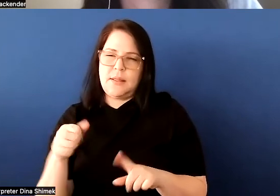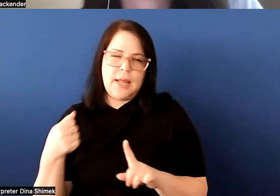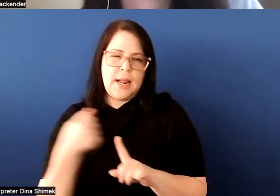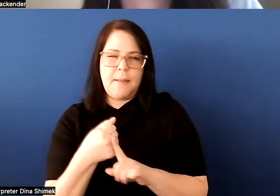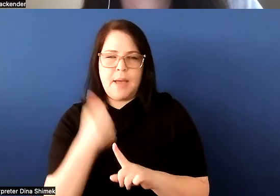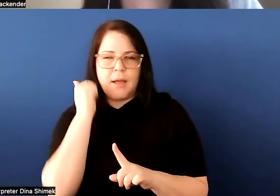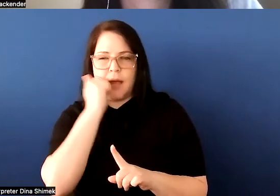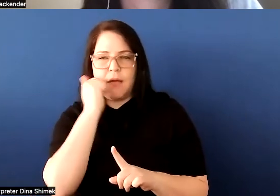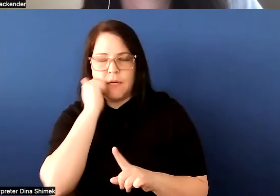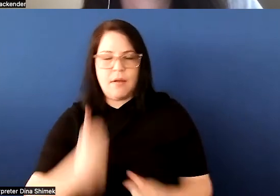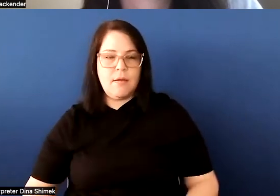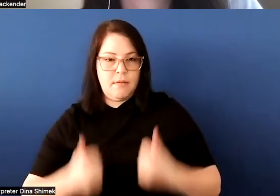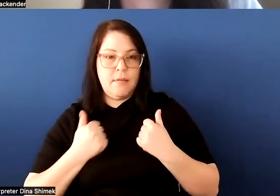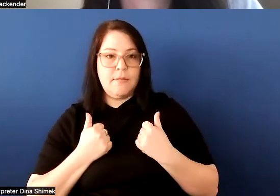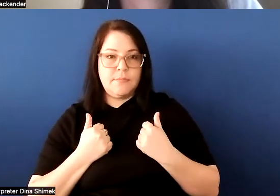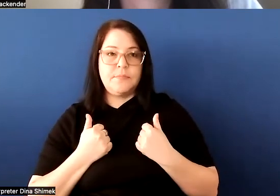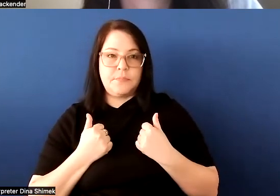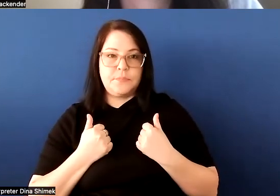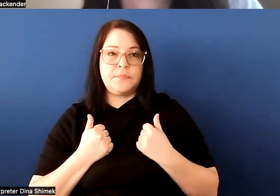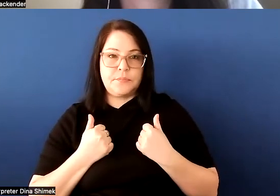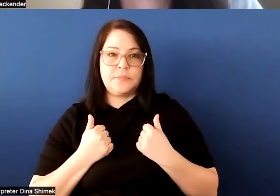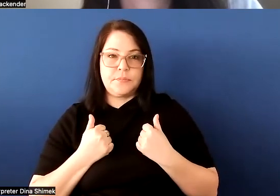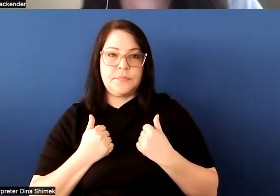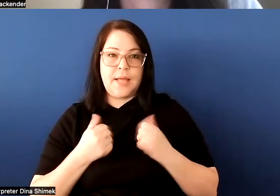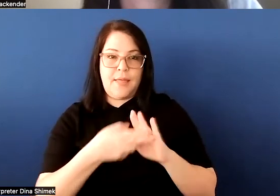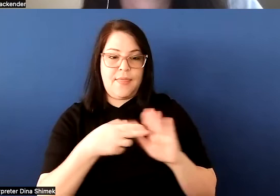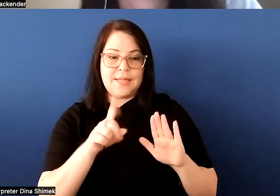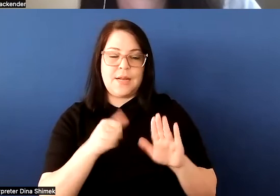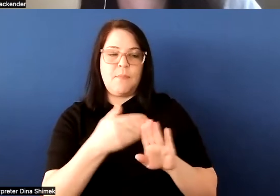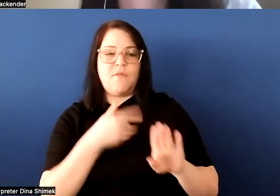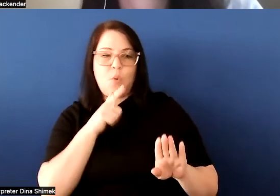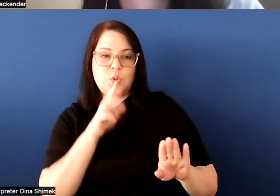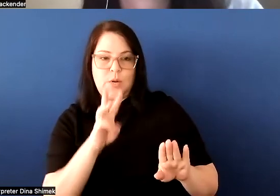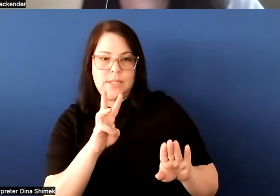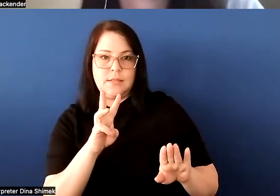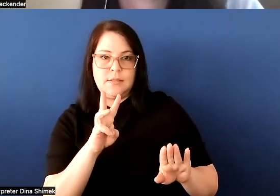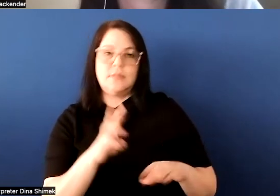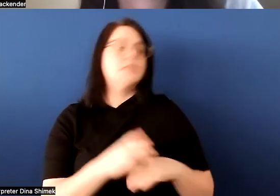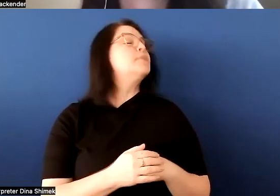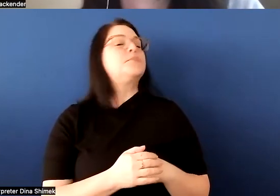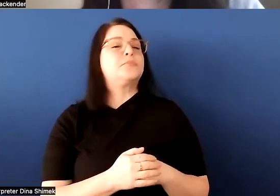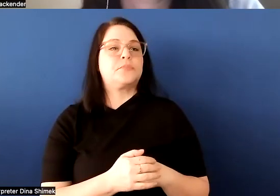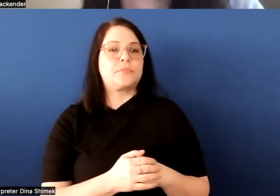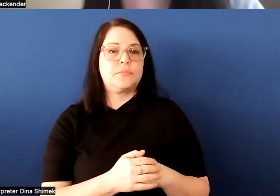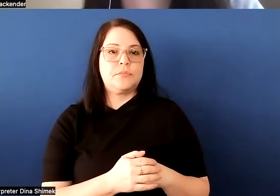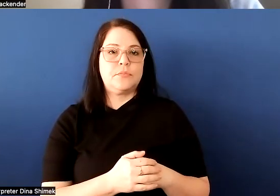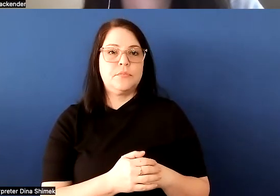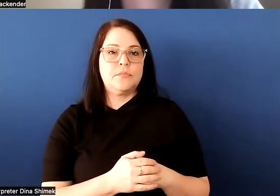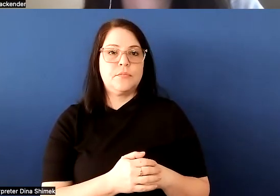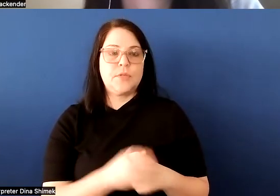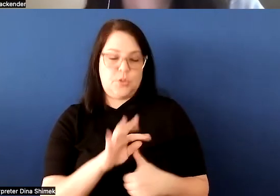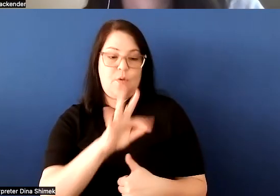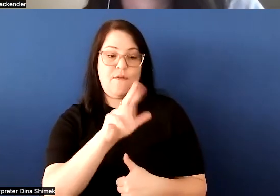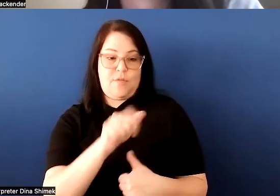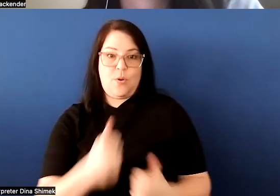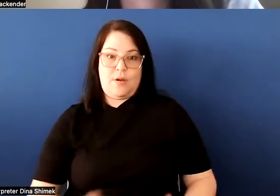daily living. And that diagnosis prior to age 26. So those are the three requirements. Florida resident, diagnosis